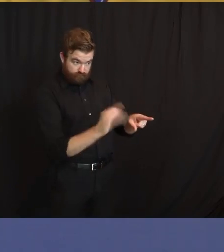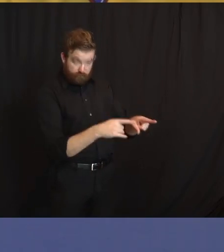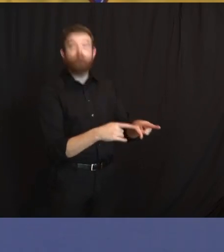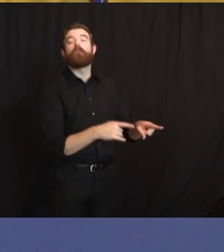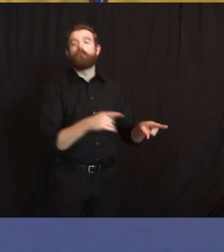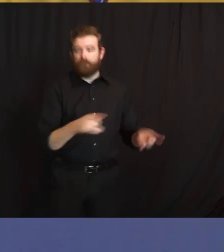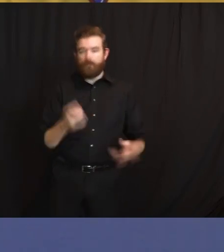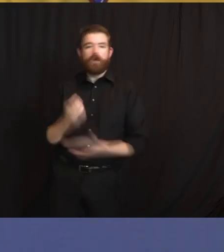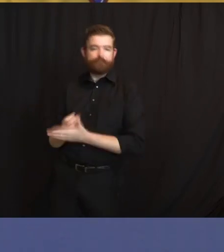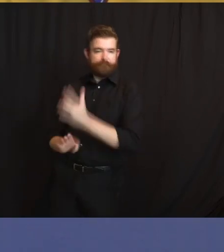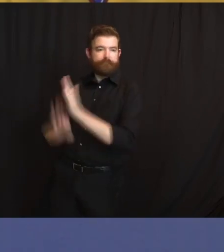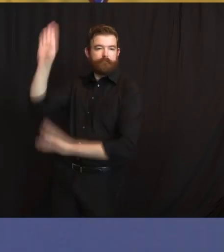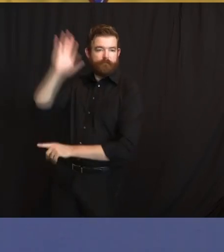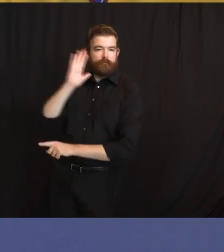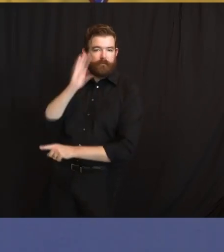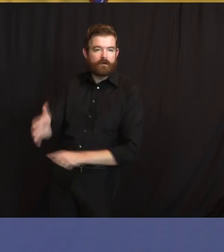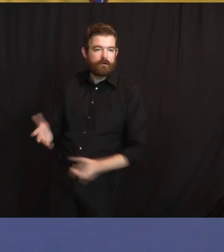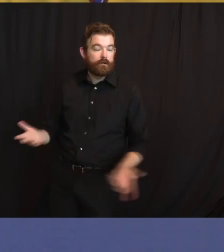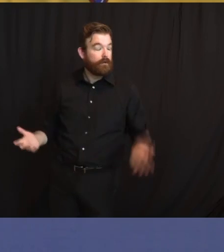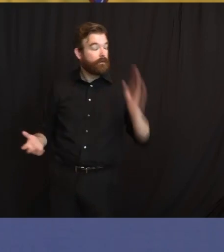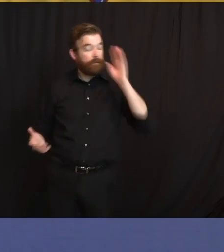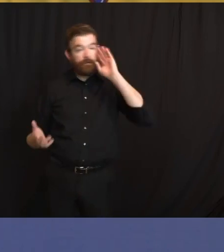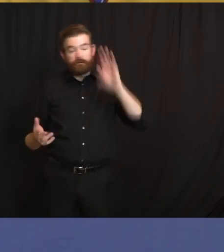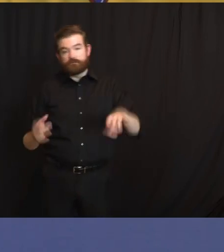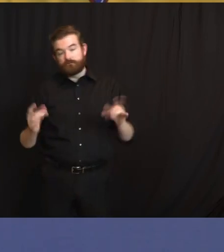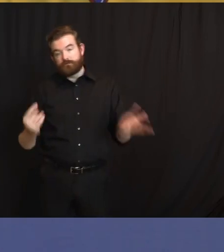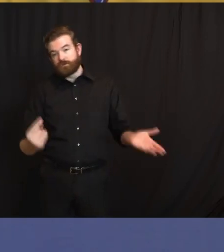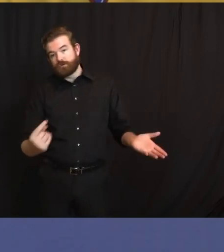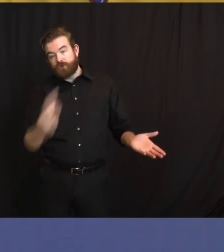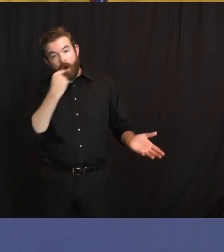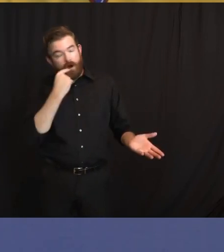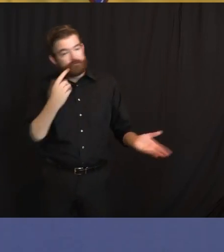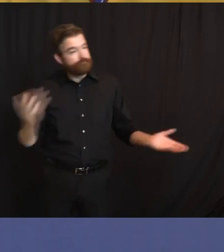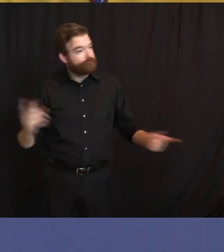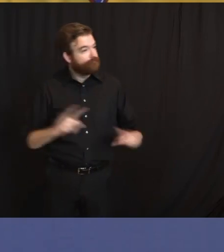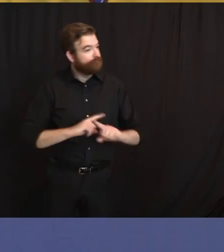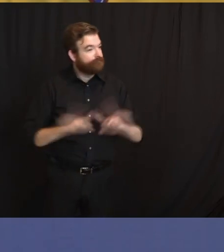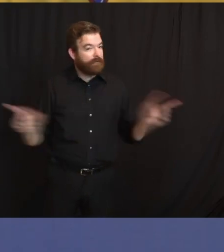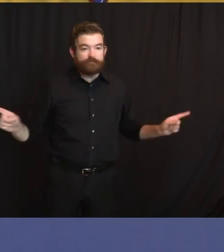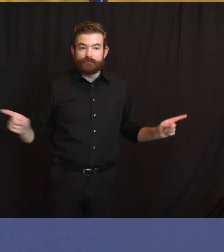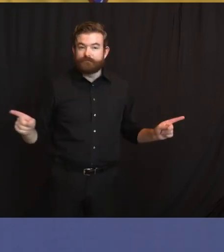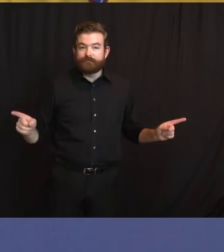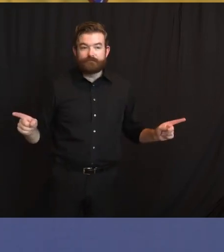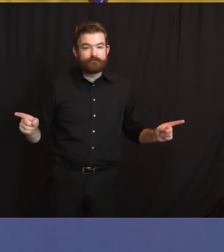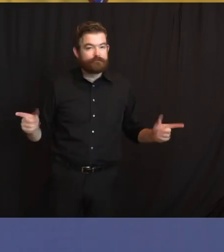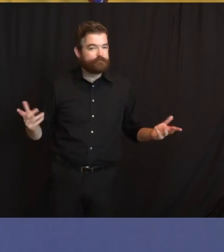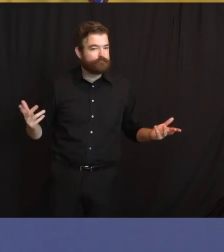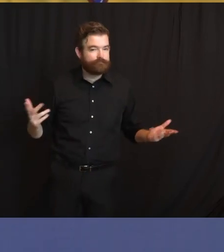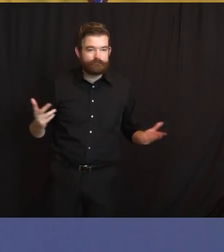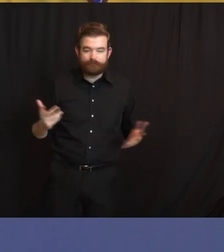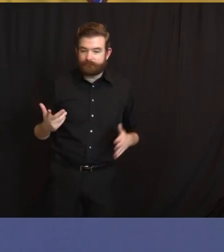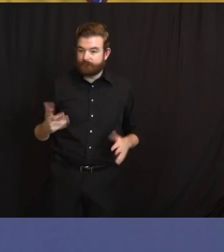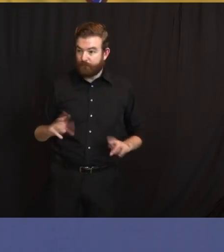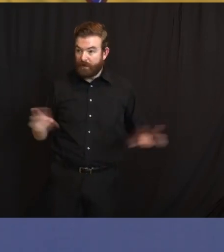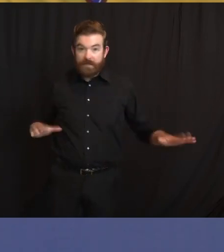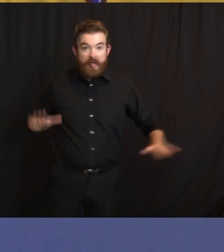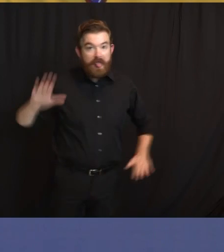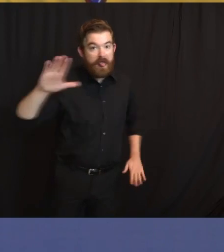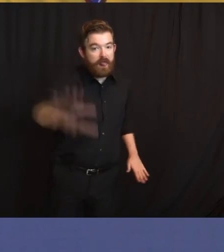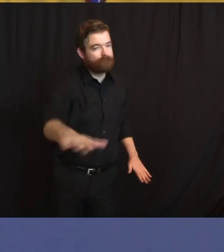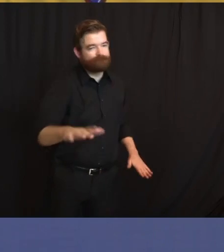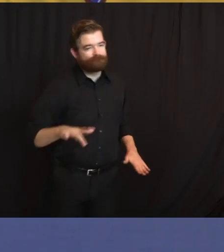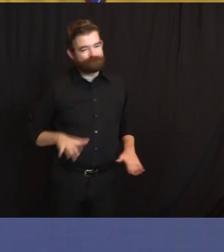able to have it both ways. We just don't feel that we can take that step responsibly, and I think Judy and Pat and the rest of us, Tina, would